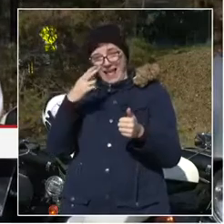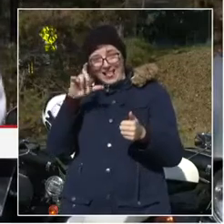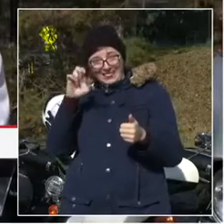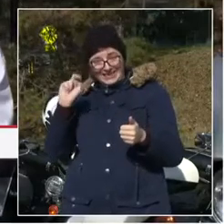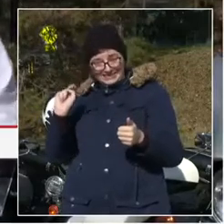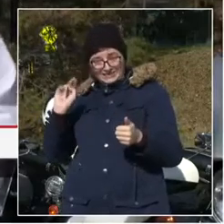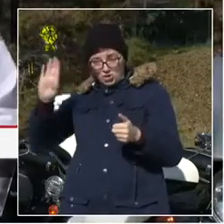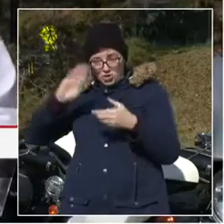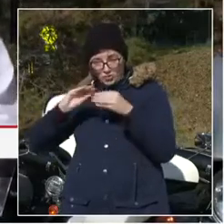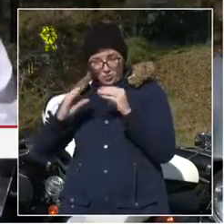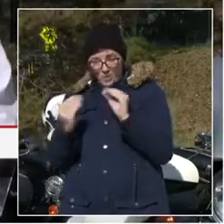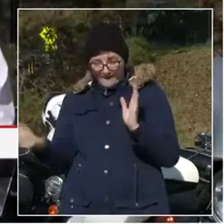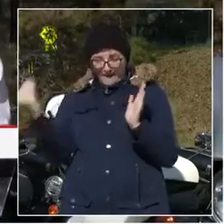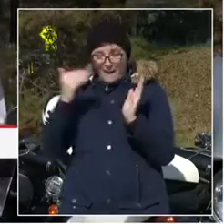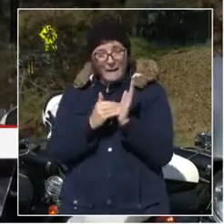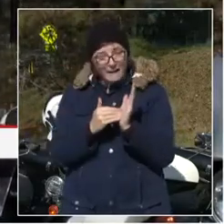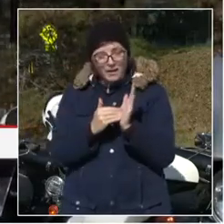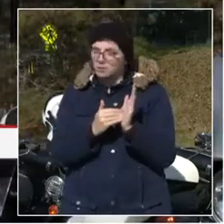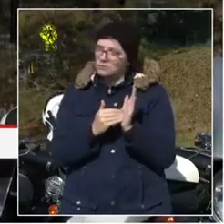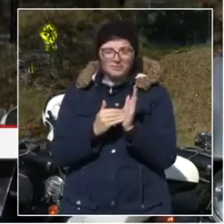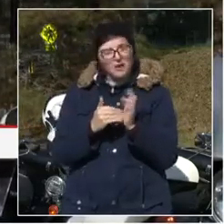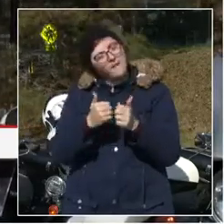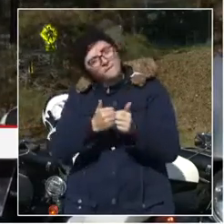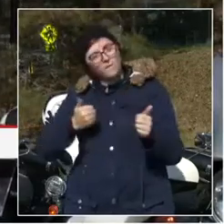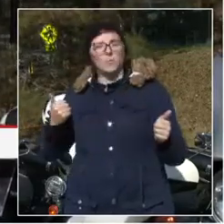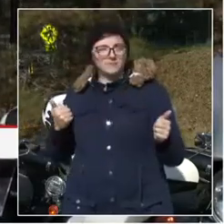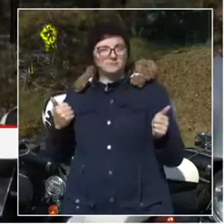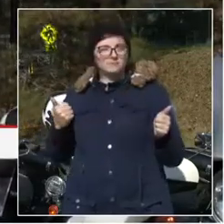again. At this time,